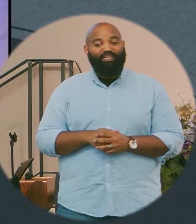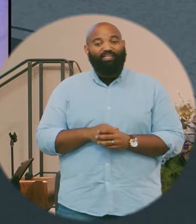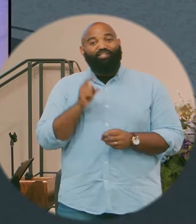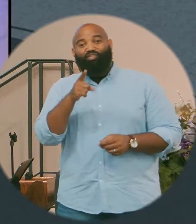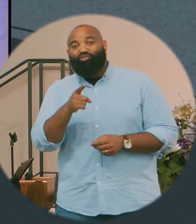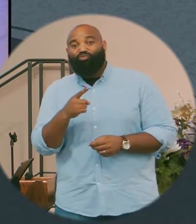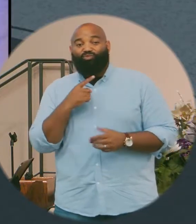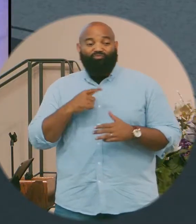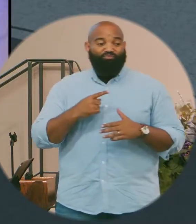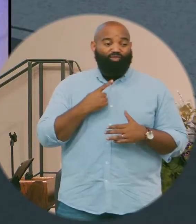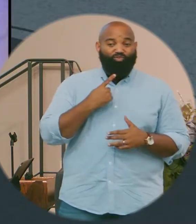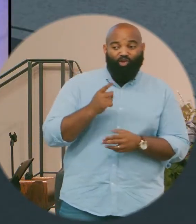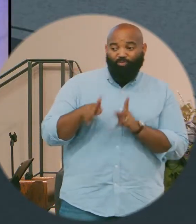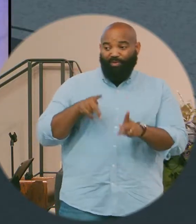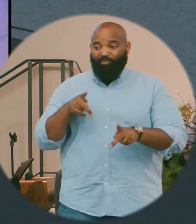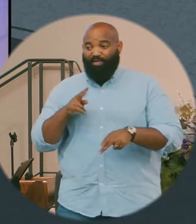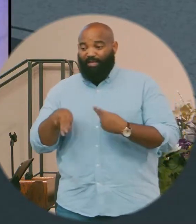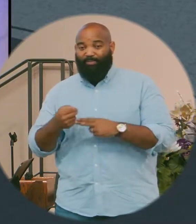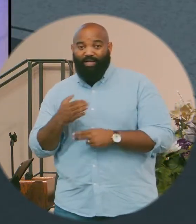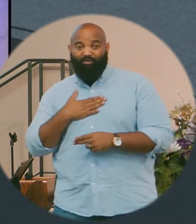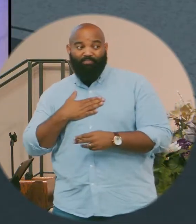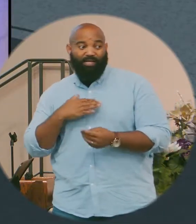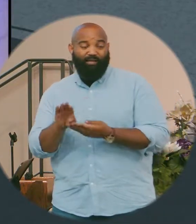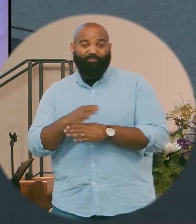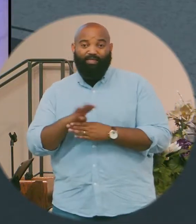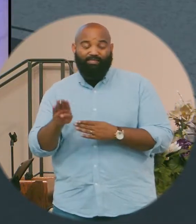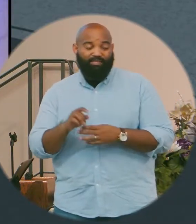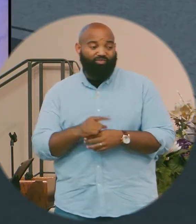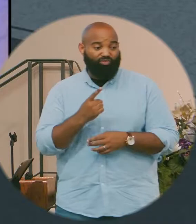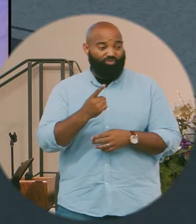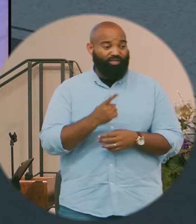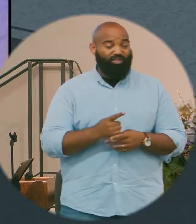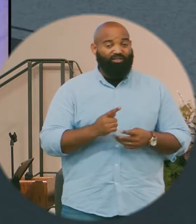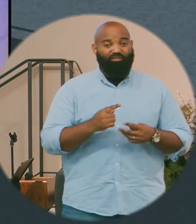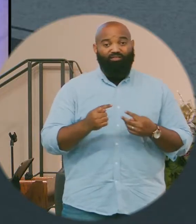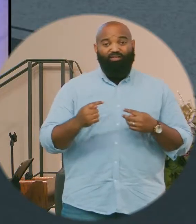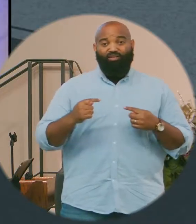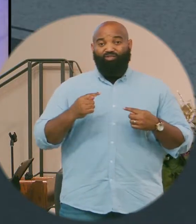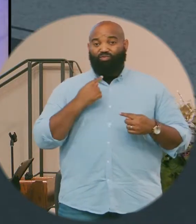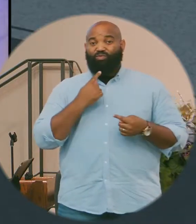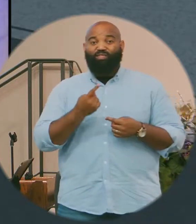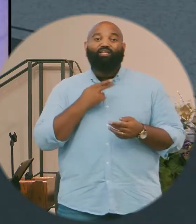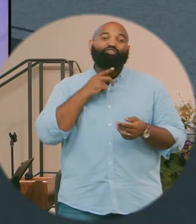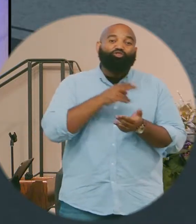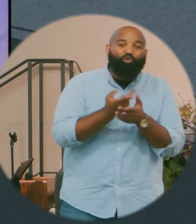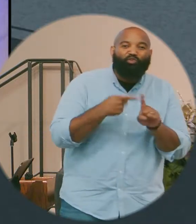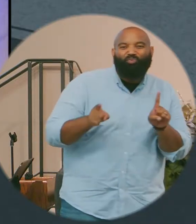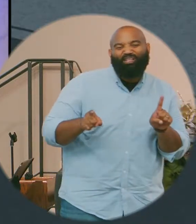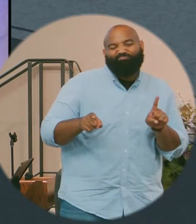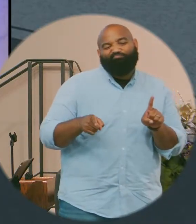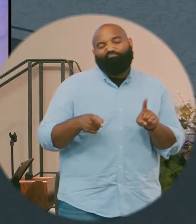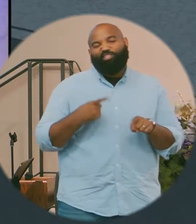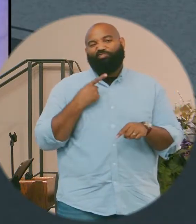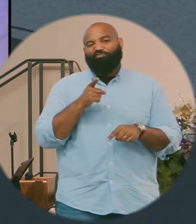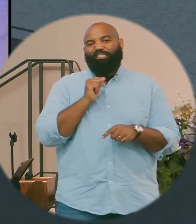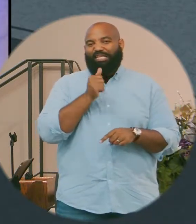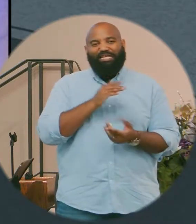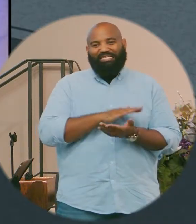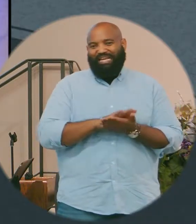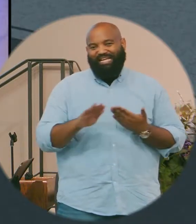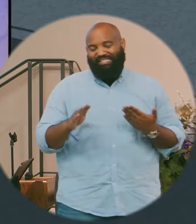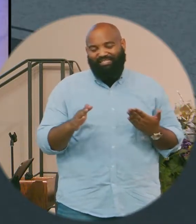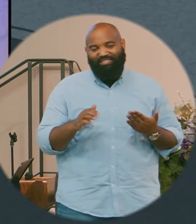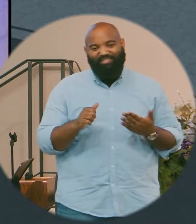it? Accountability offers a different perspective. Nathan said, that's you. And we don't want to be